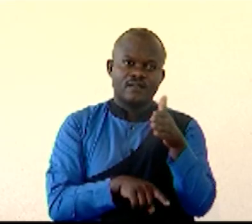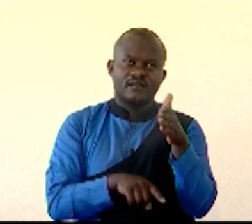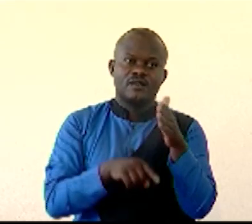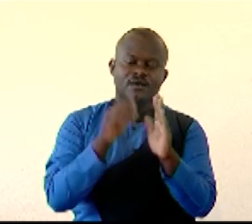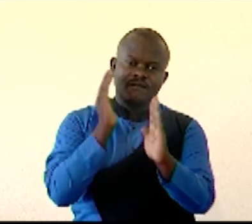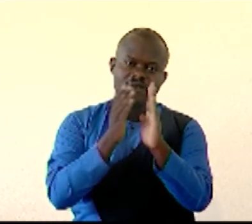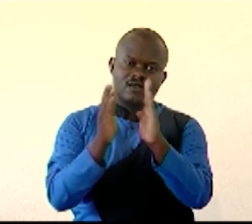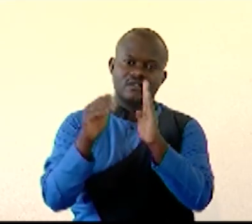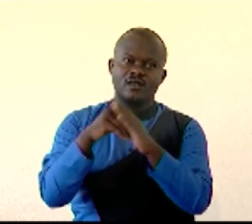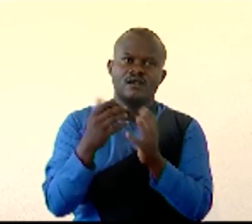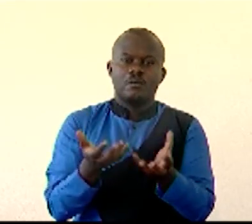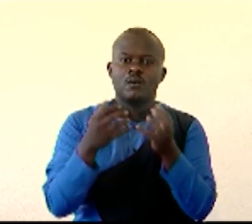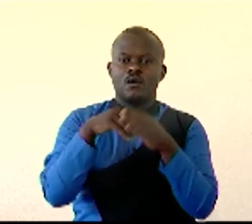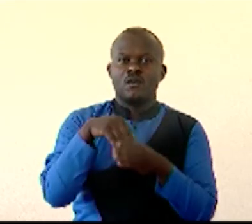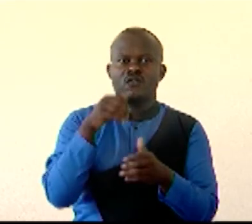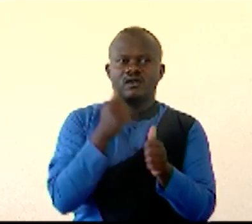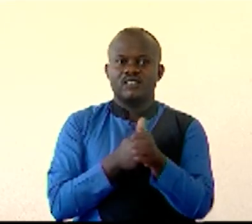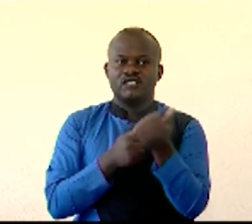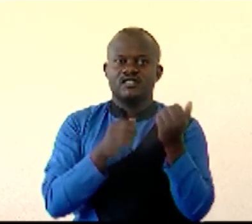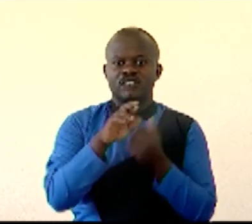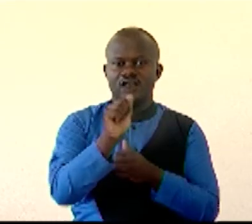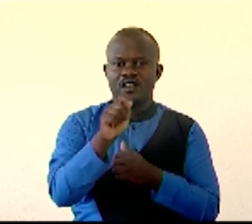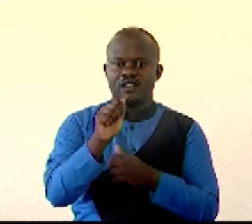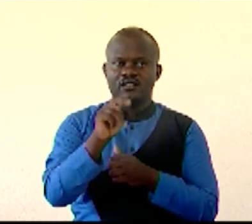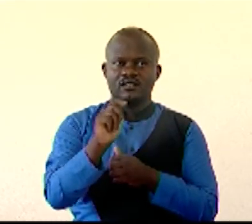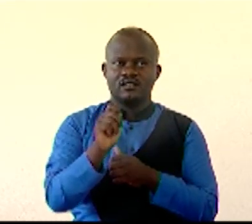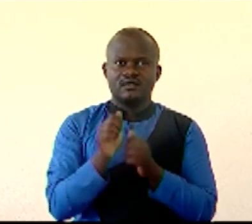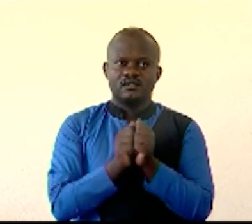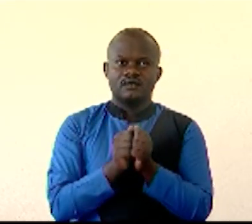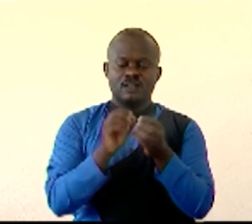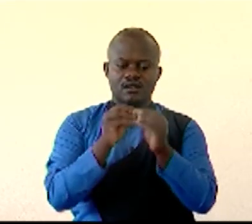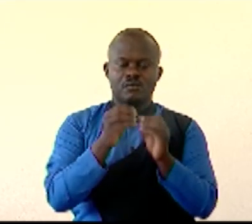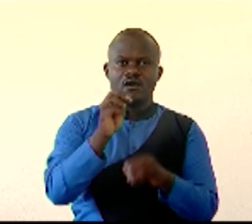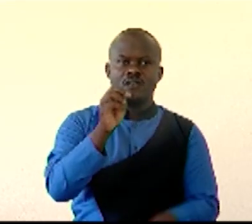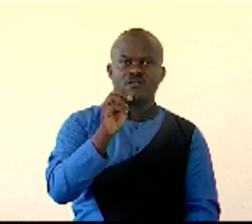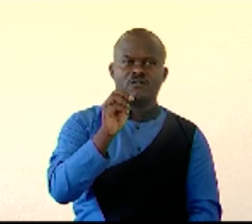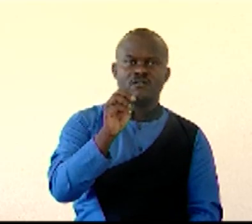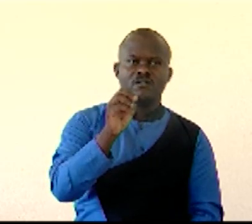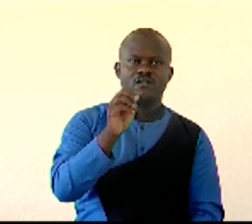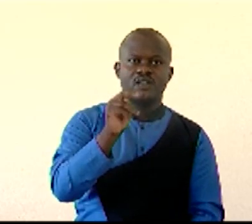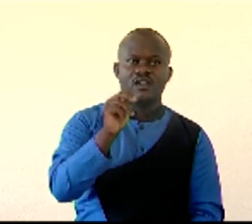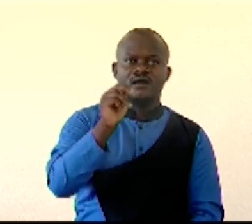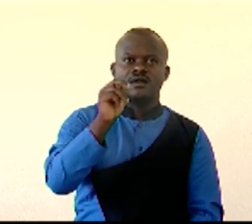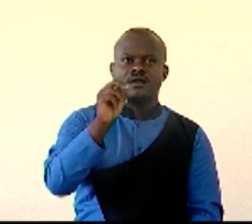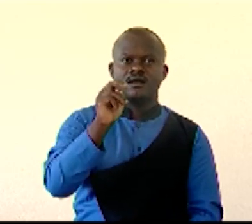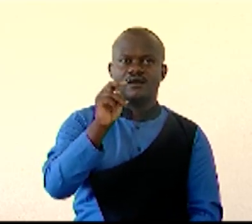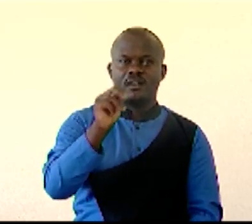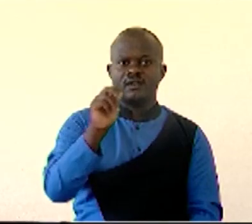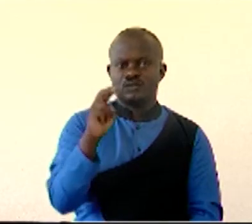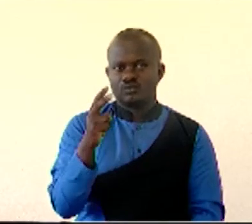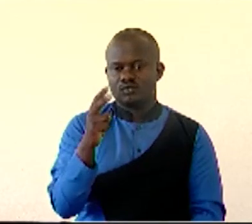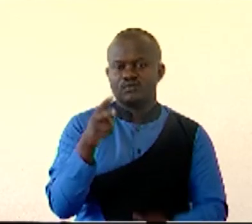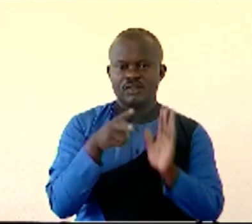finding the amount of each reactant. Number of moles of nitrogen.